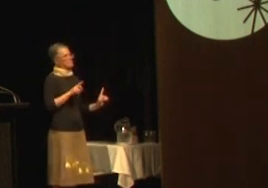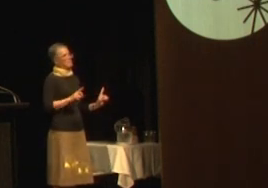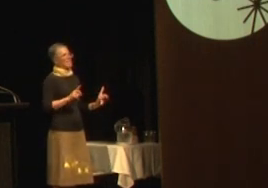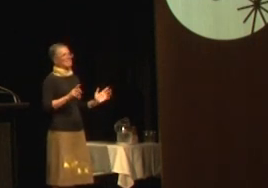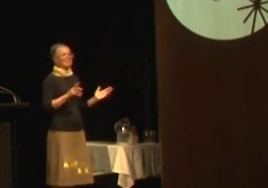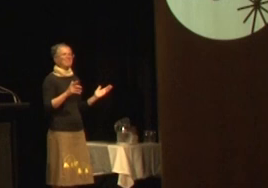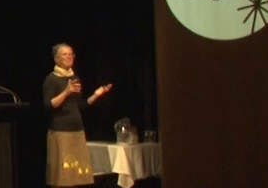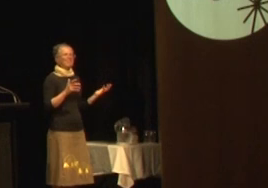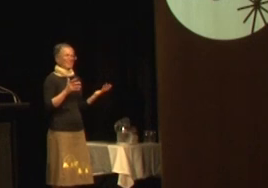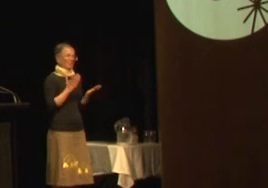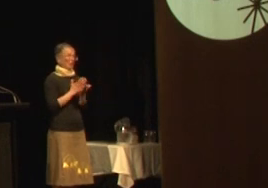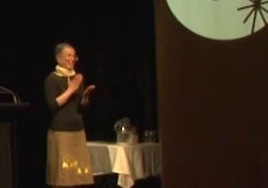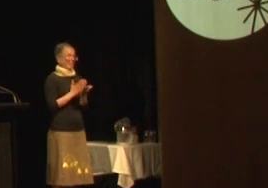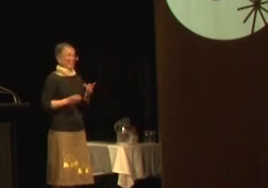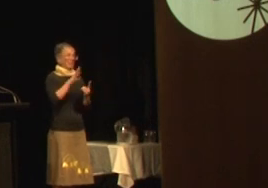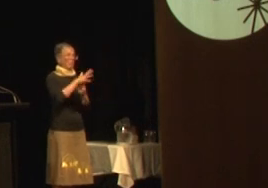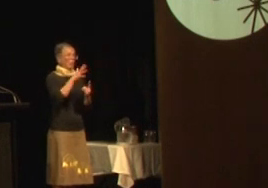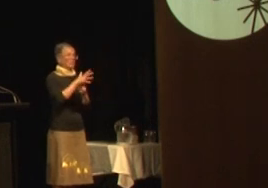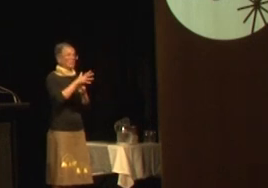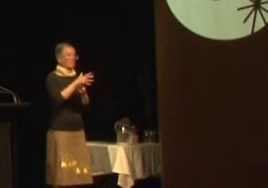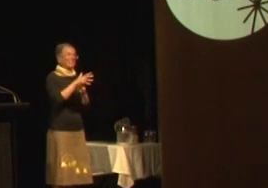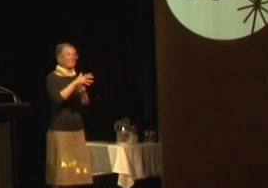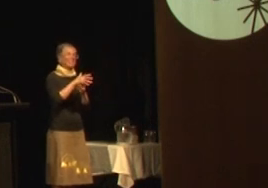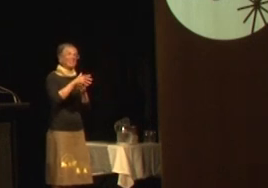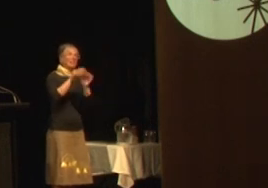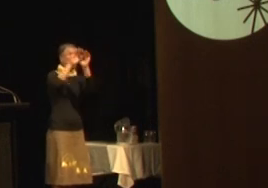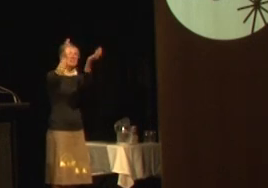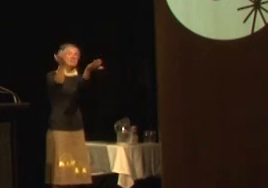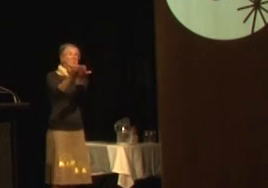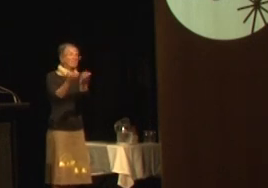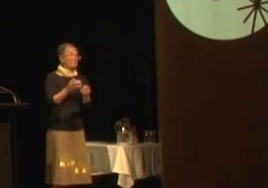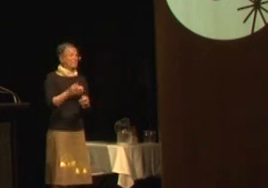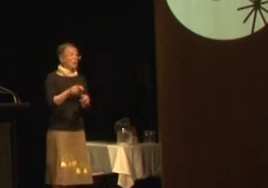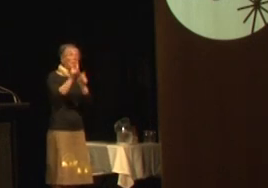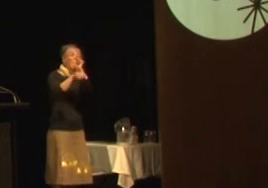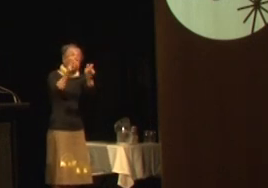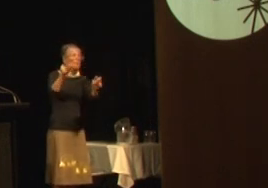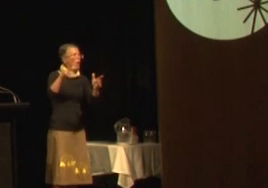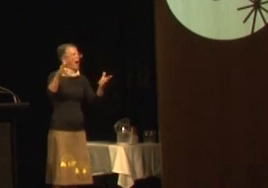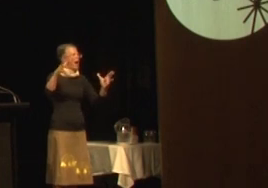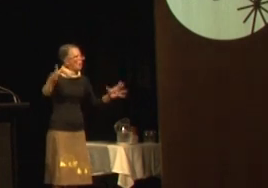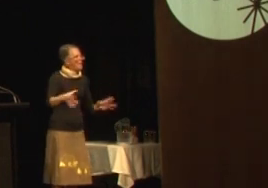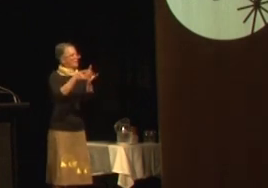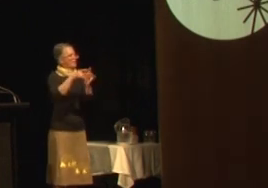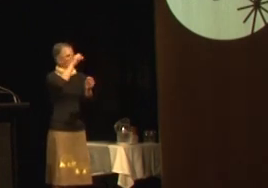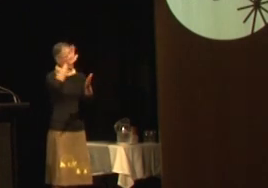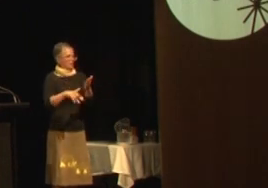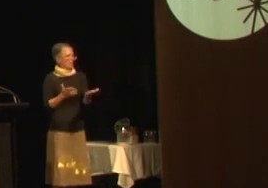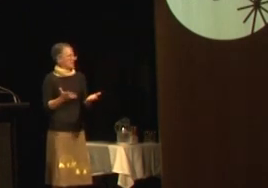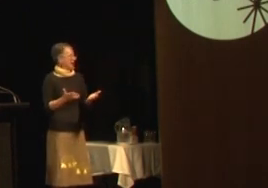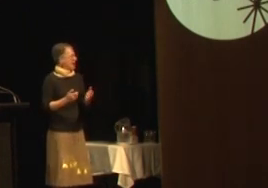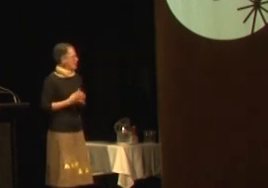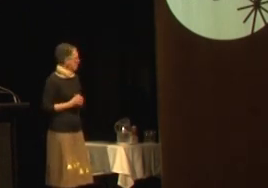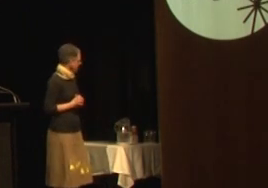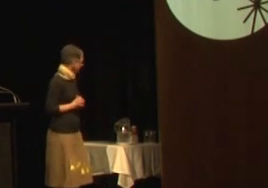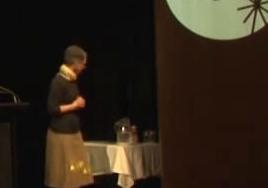public is built on the experiences that they really have there, how it helps make them great. That was a huge breakthrough. So on